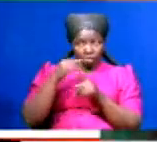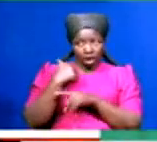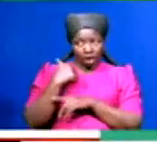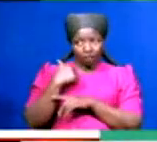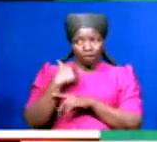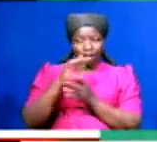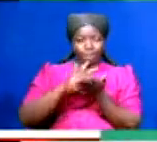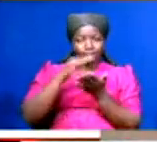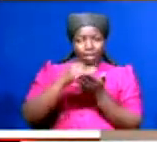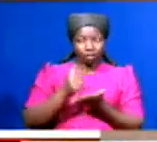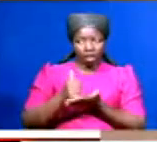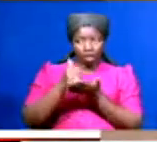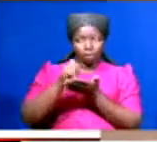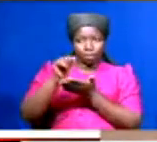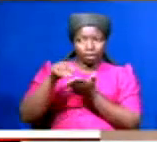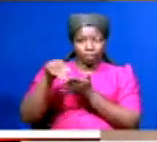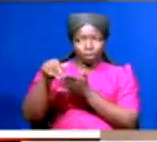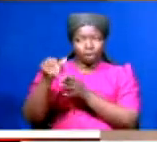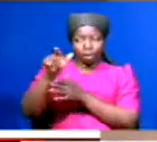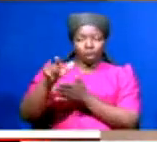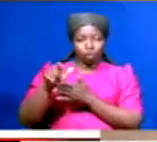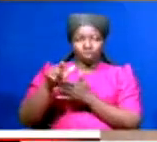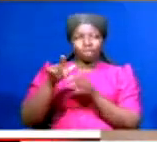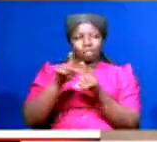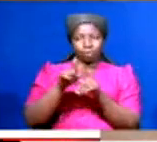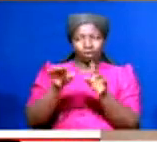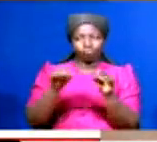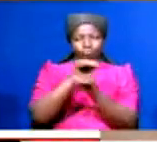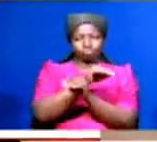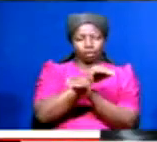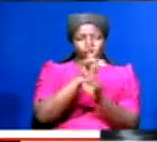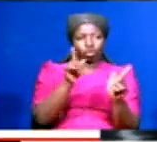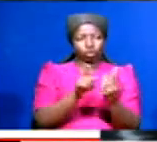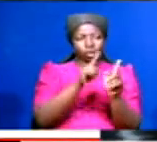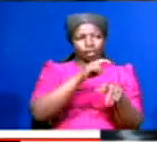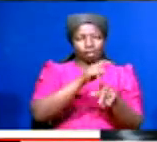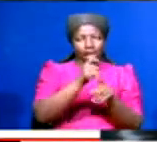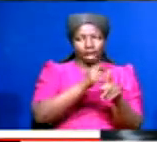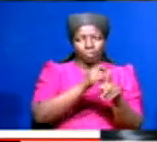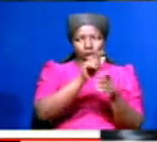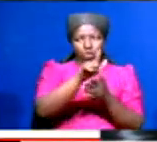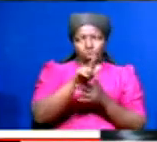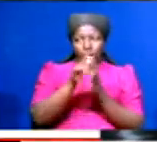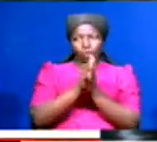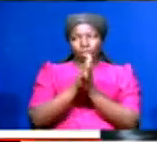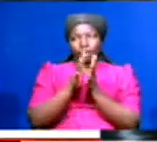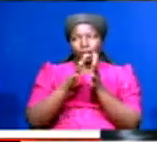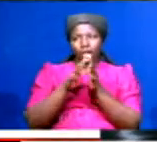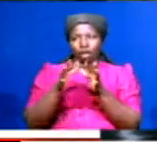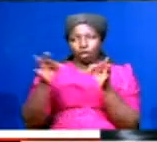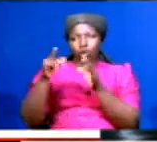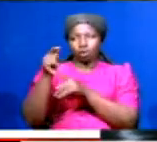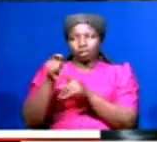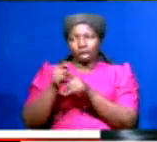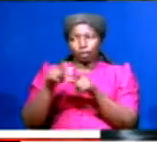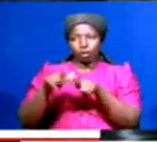obligations and swap short-term debts with long-term debts to create a breathing space. We can do swaps, and we are thinking of